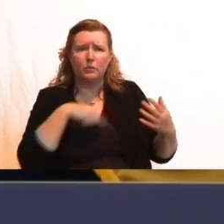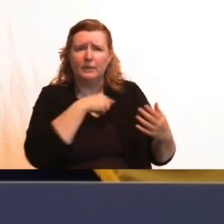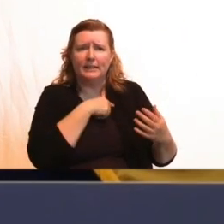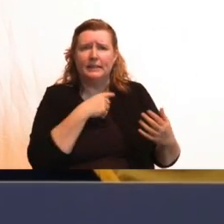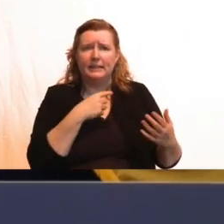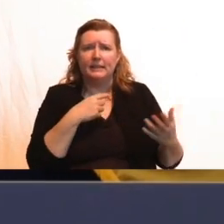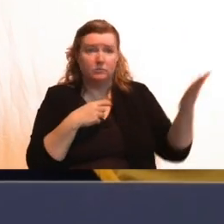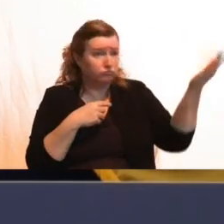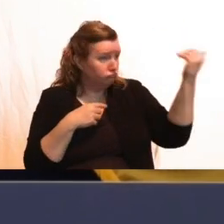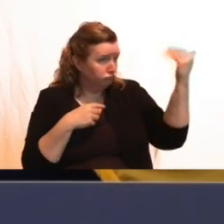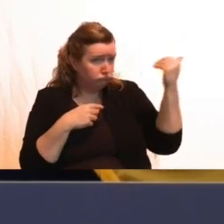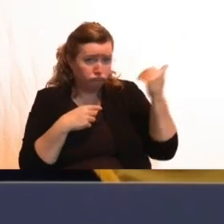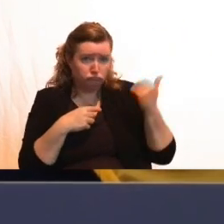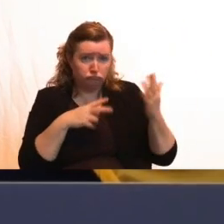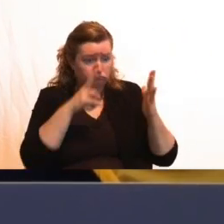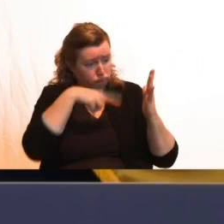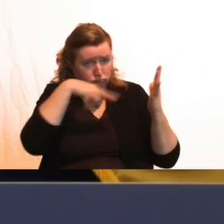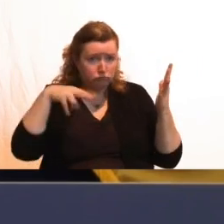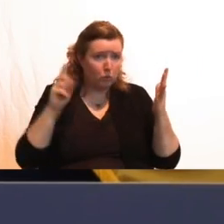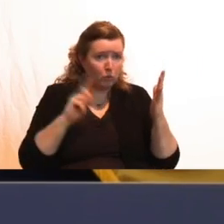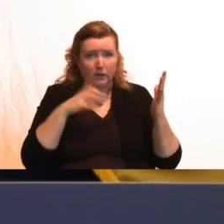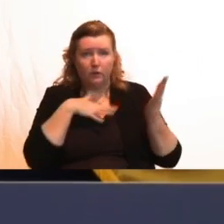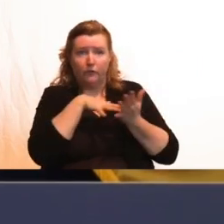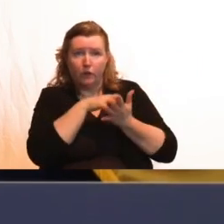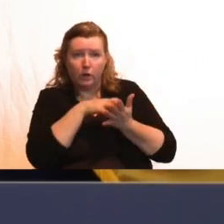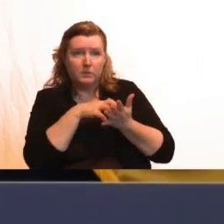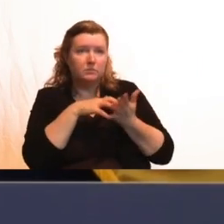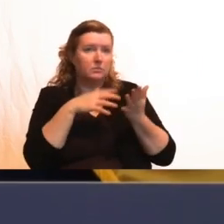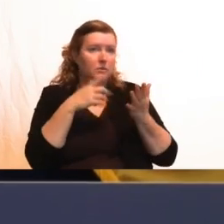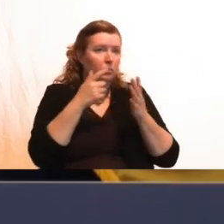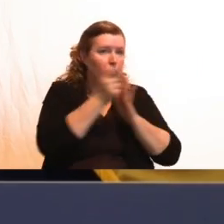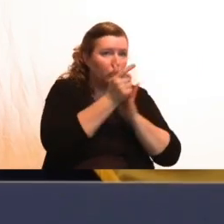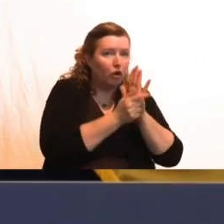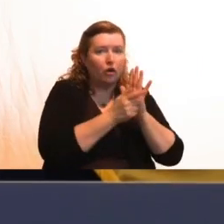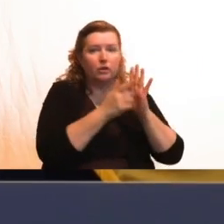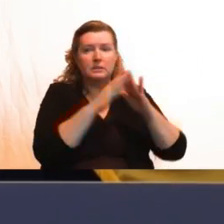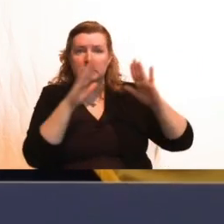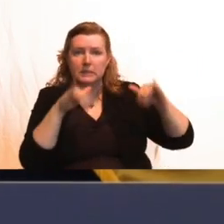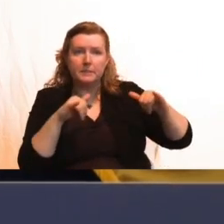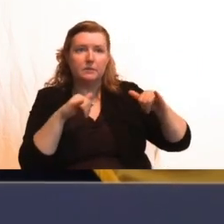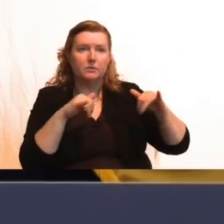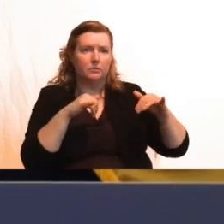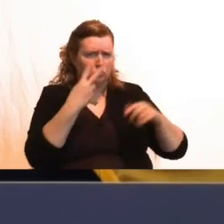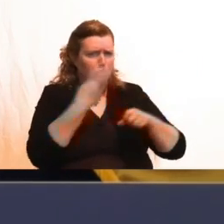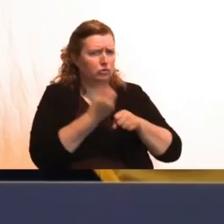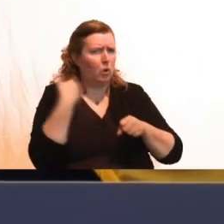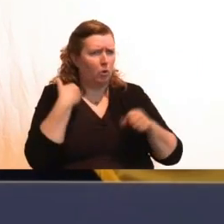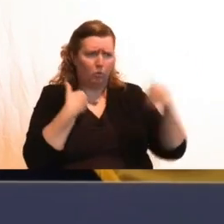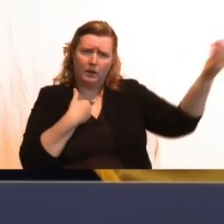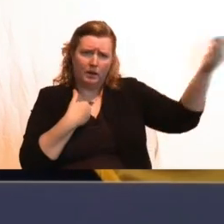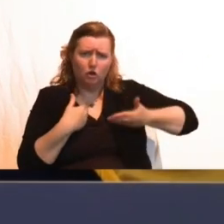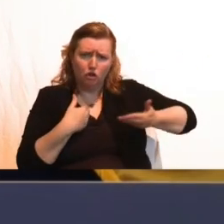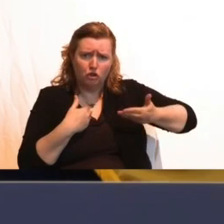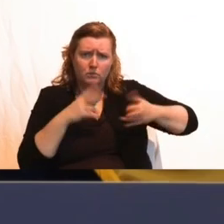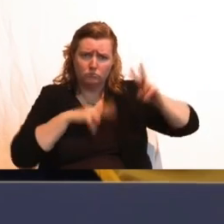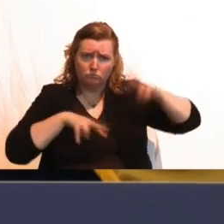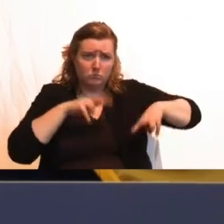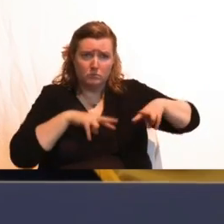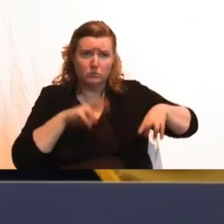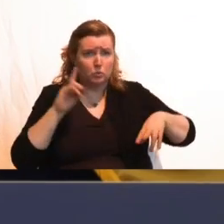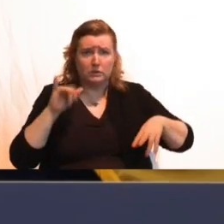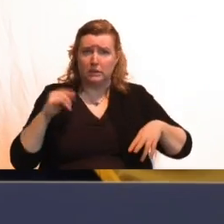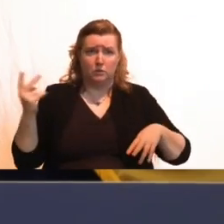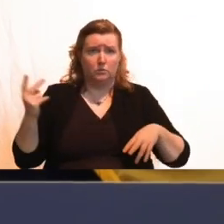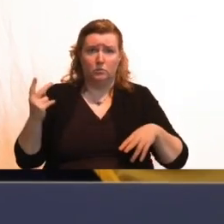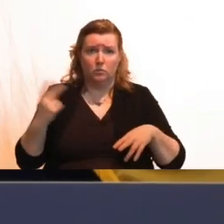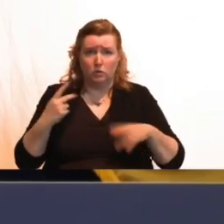years ago. We actually already did that. And Judy, to her credit, took a lot of courage to do that, because you're holding a mirror up to the state. And I've signed a